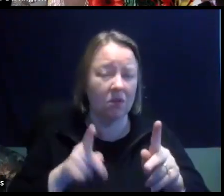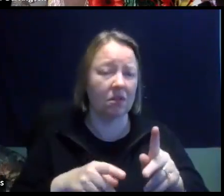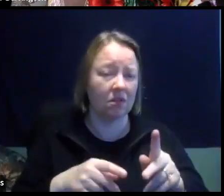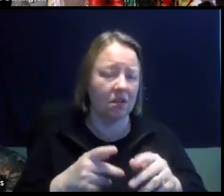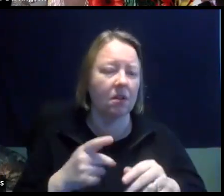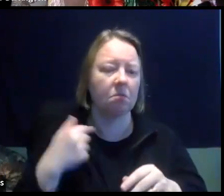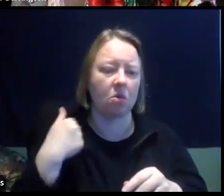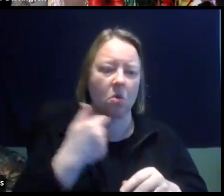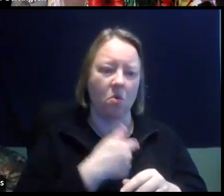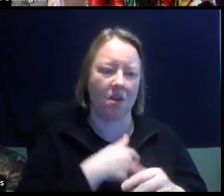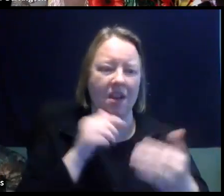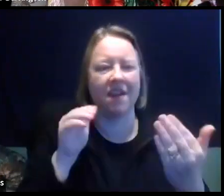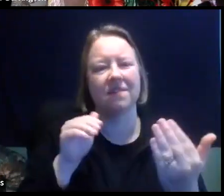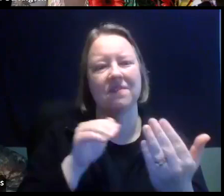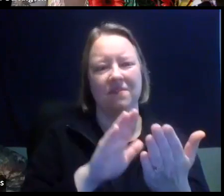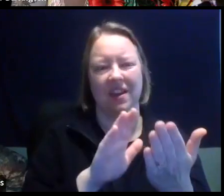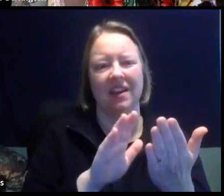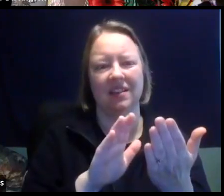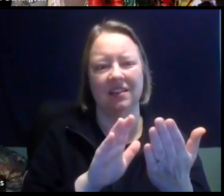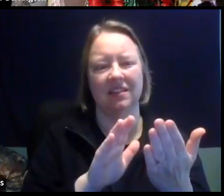When we say something like,